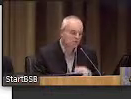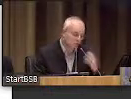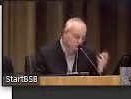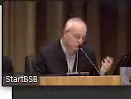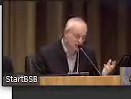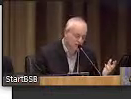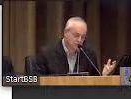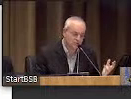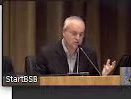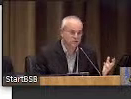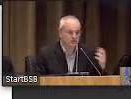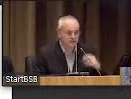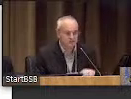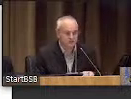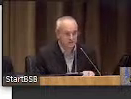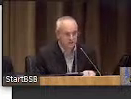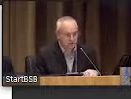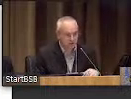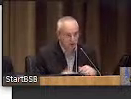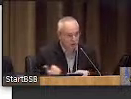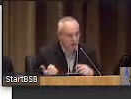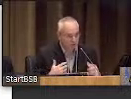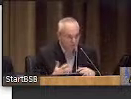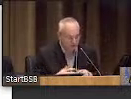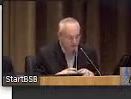the university hospitals,